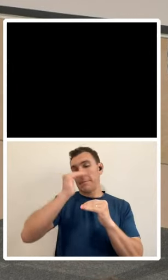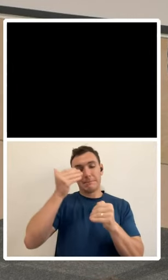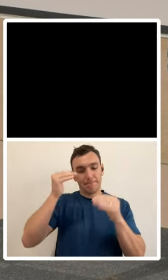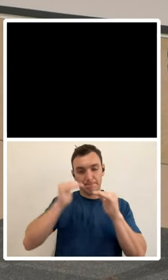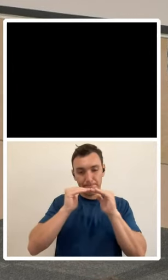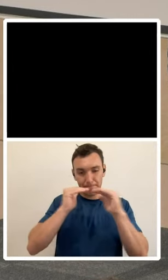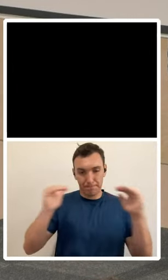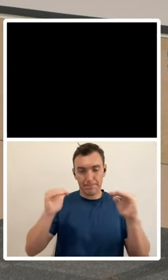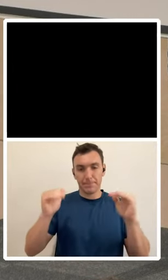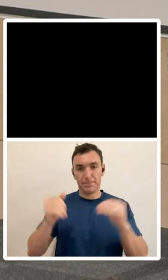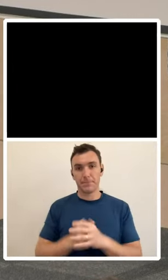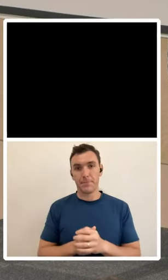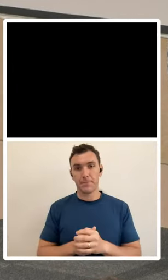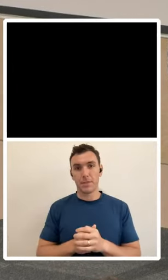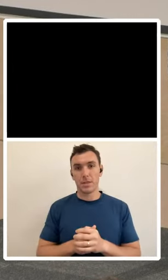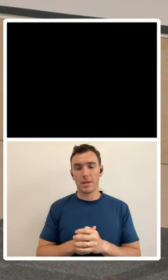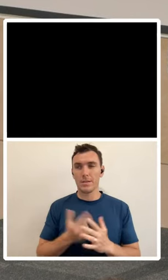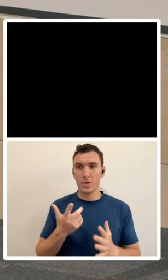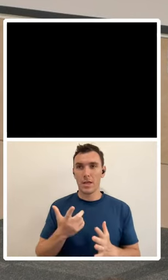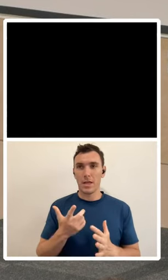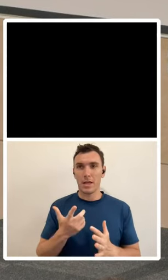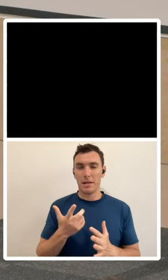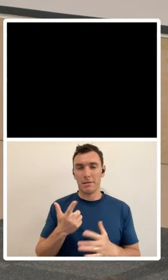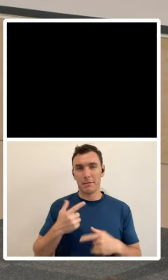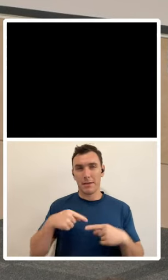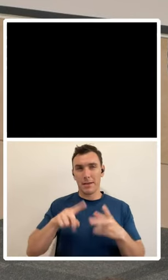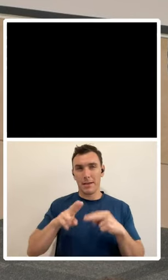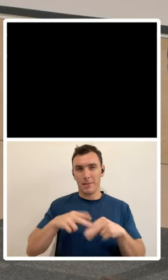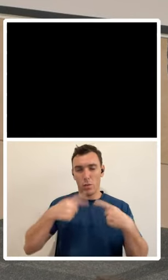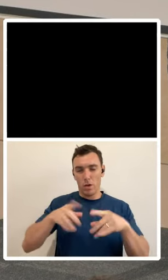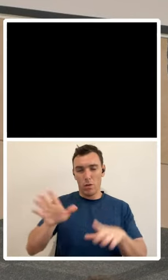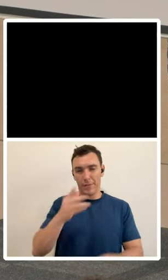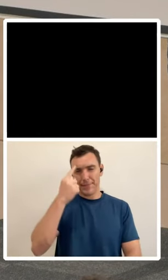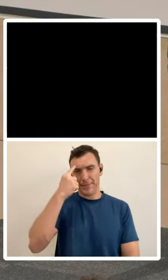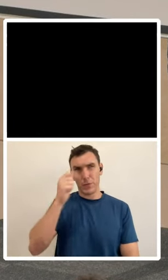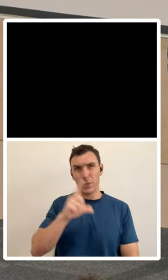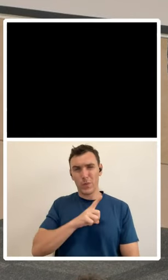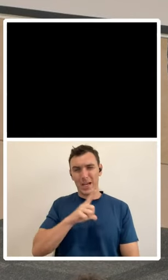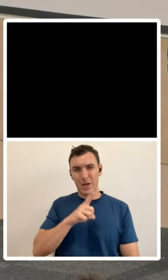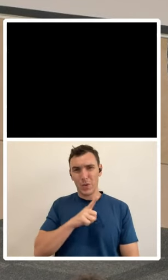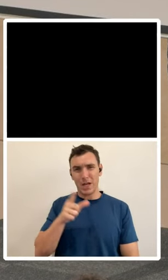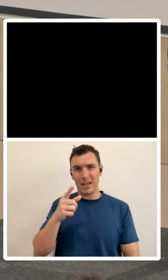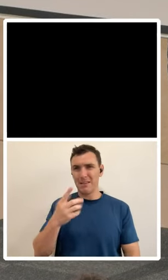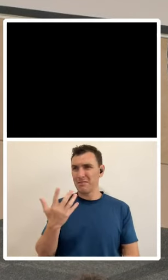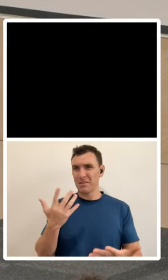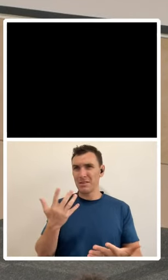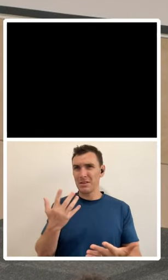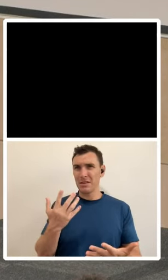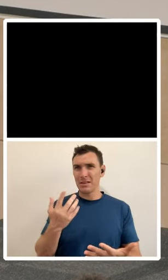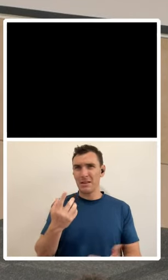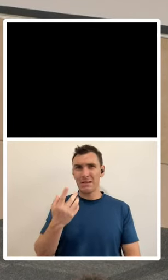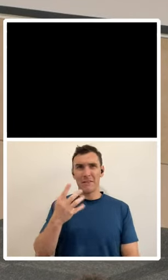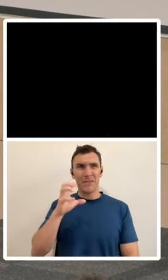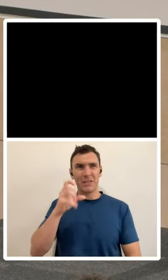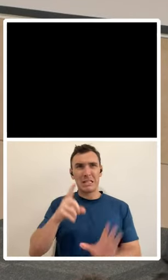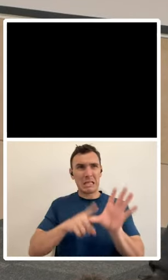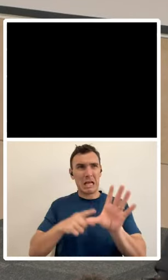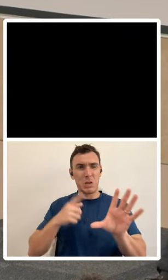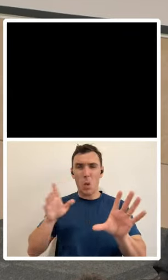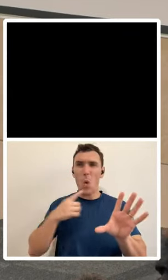we've been wrong about this massive macroeconomic variable for like 15 years? So I realised we were wrong on this thing,